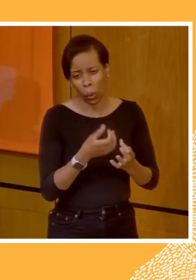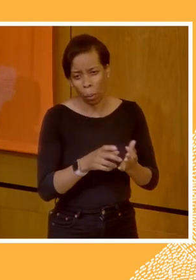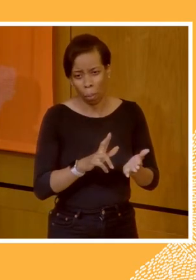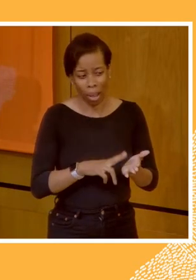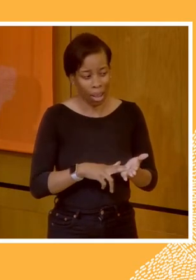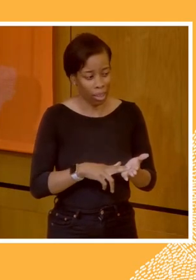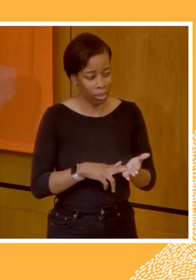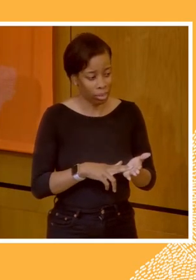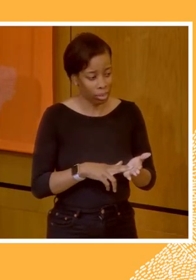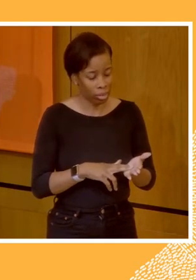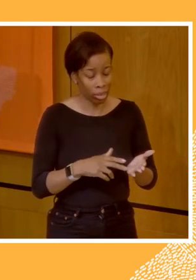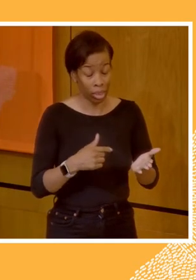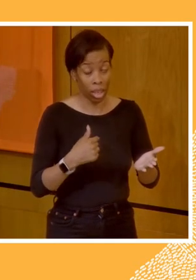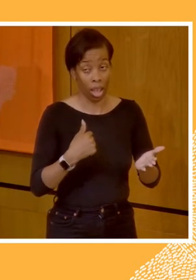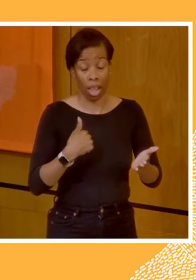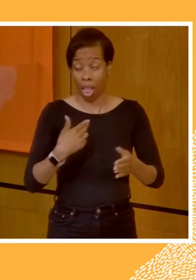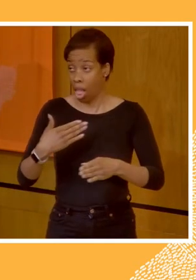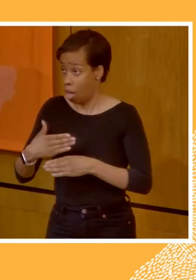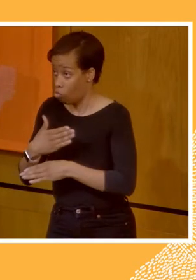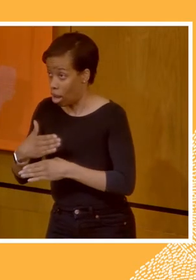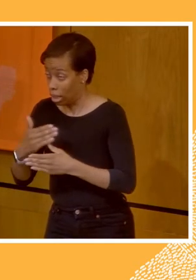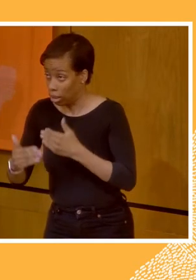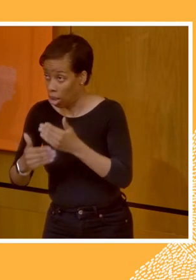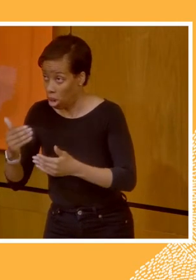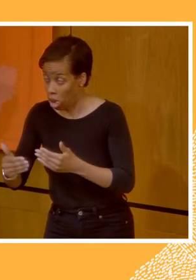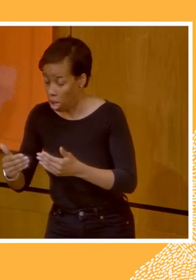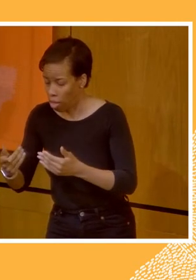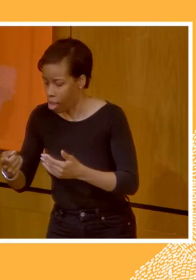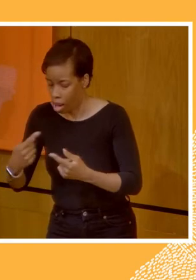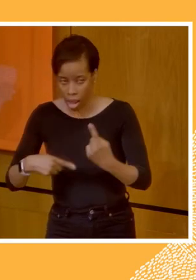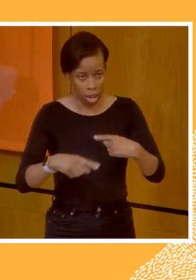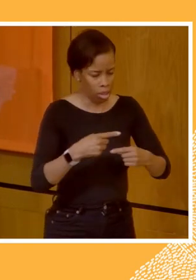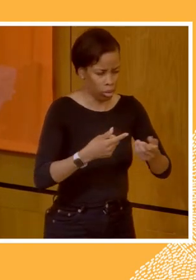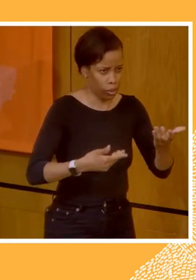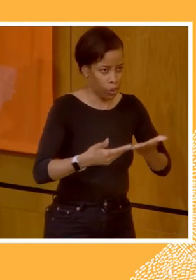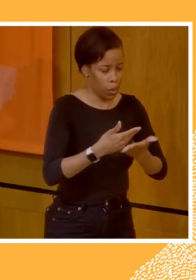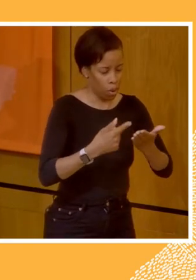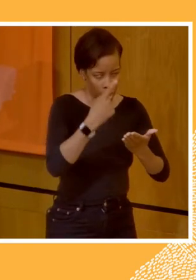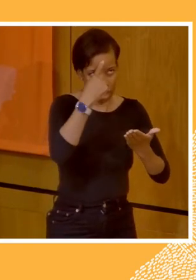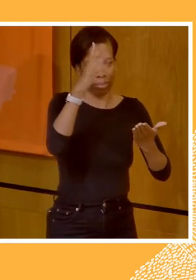It's a hard thing to come back to the mic after that for me personally.